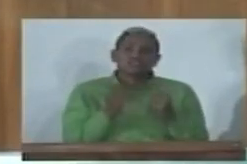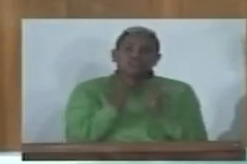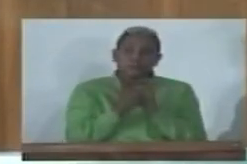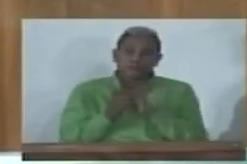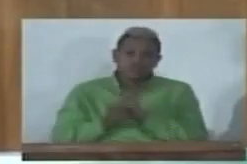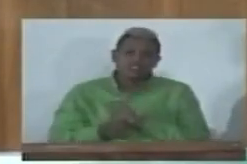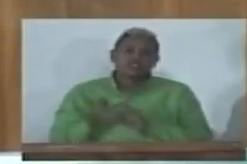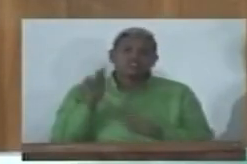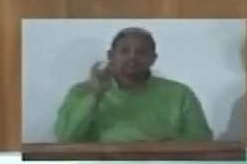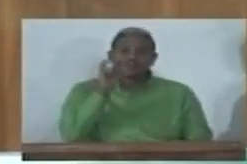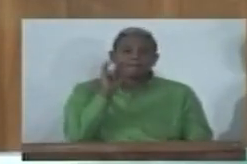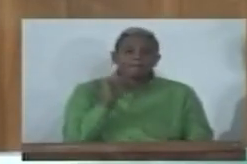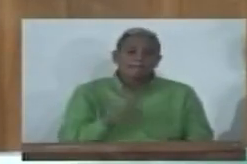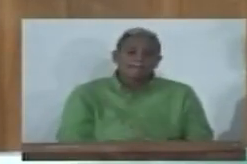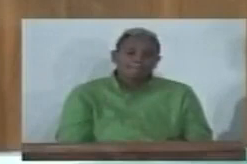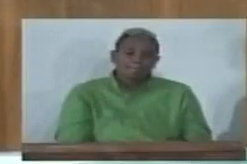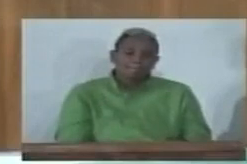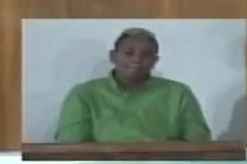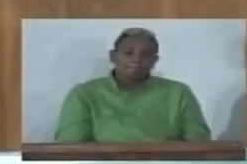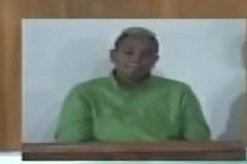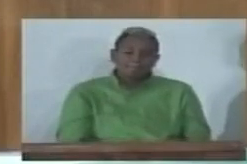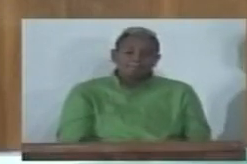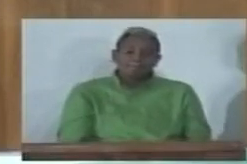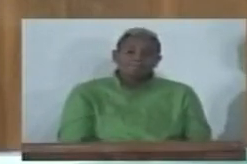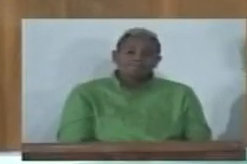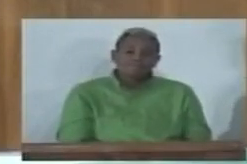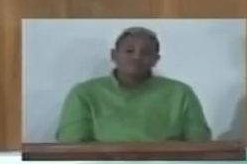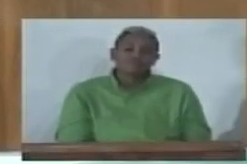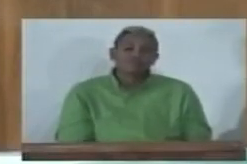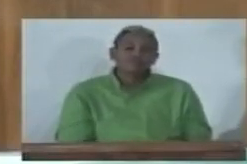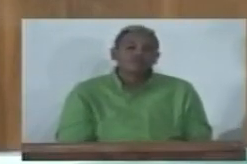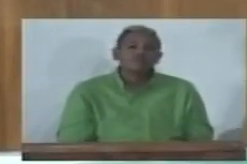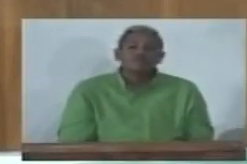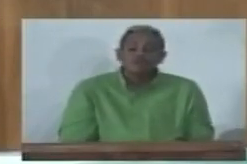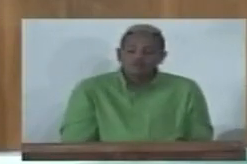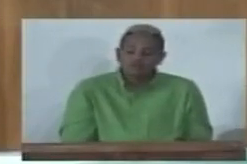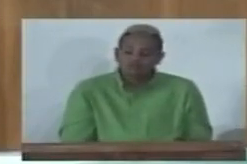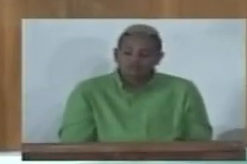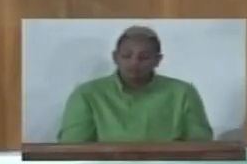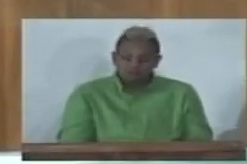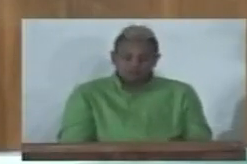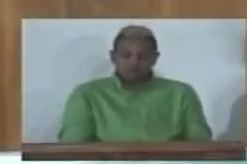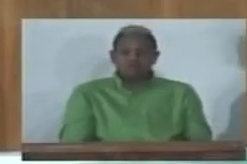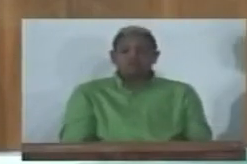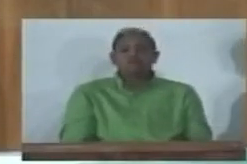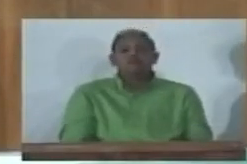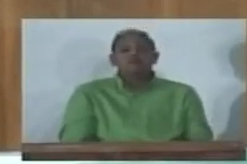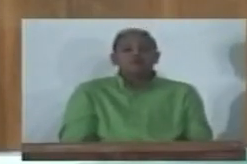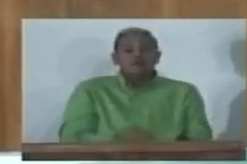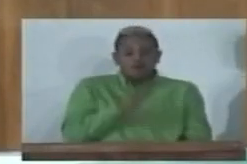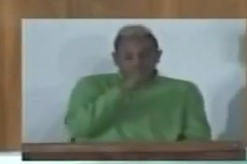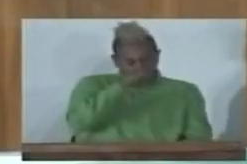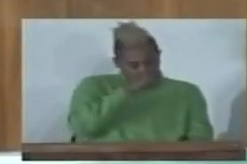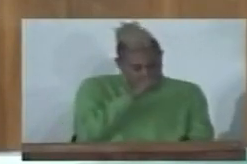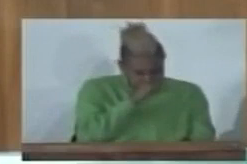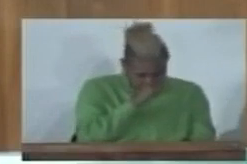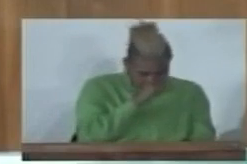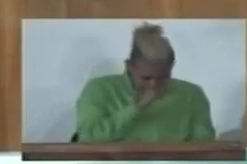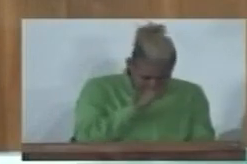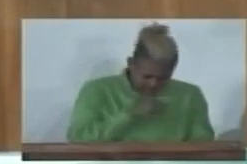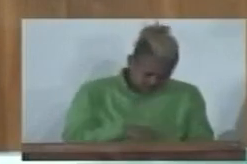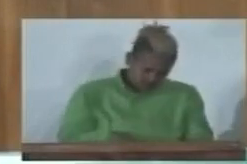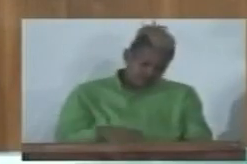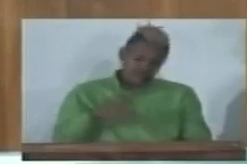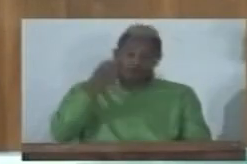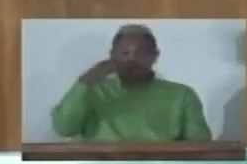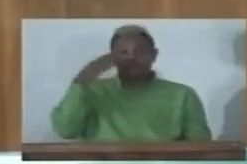modernization of the airport, that a serious focus be given to ensuring that it is earthquake